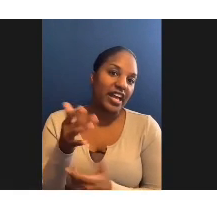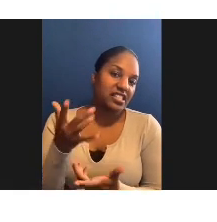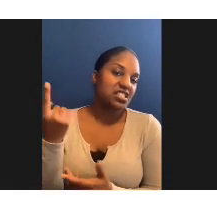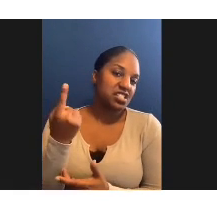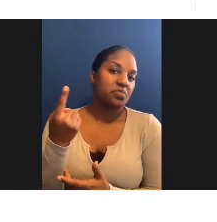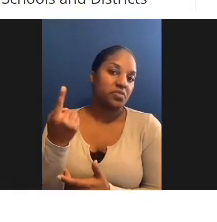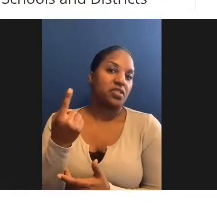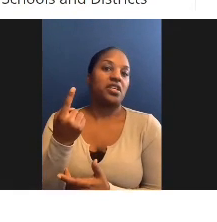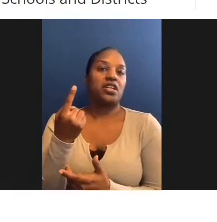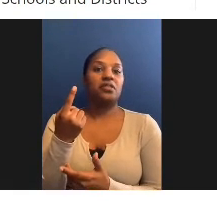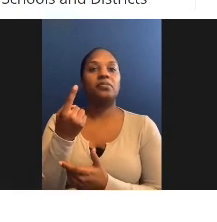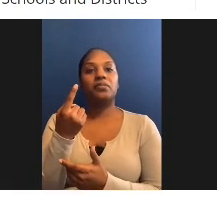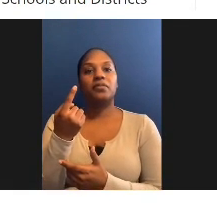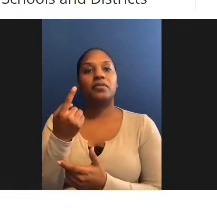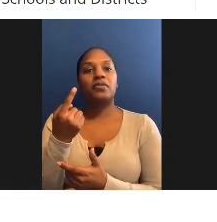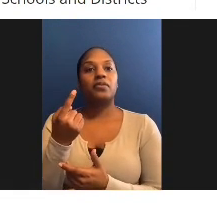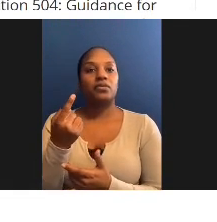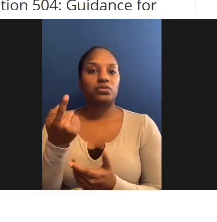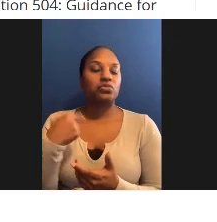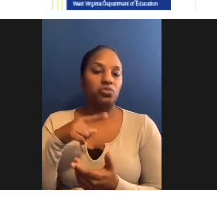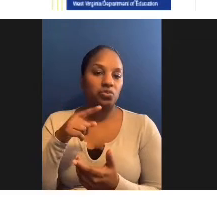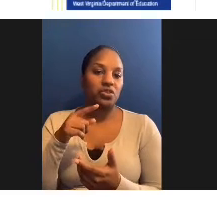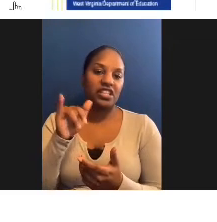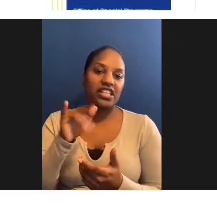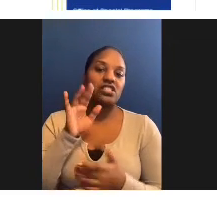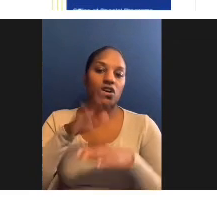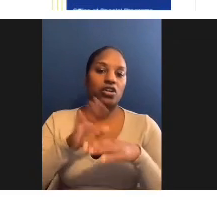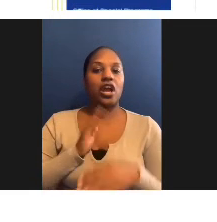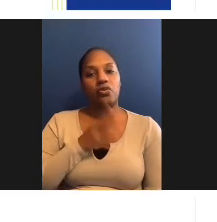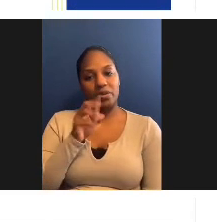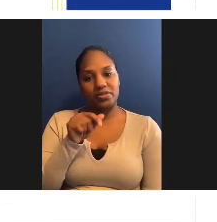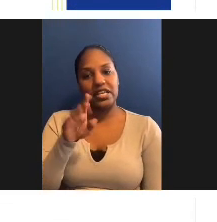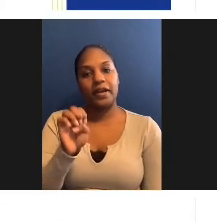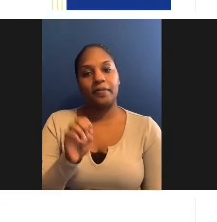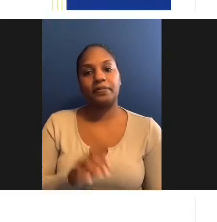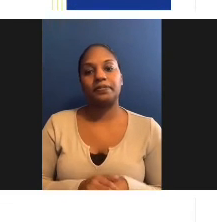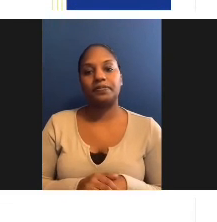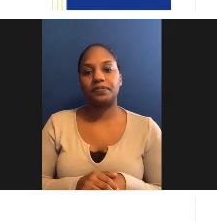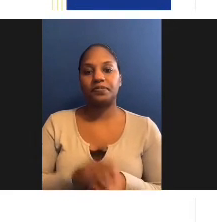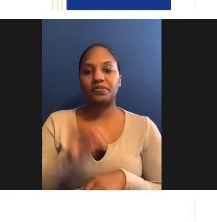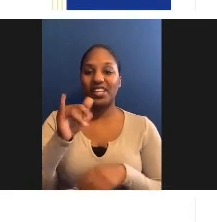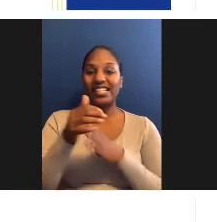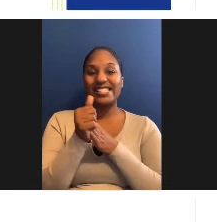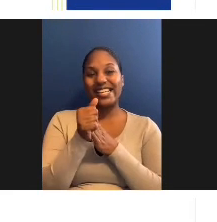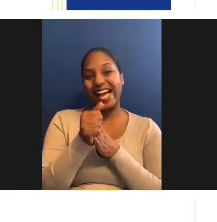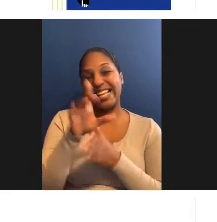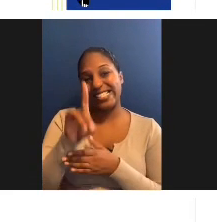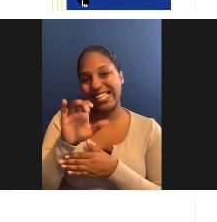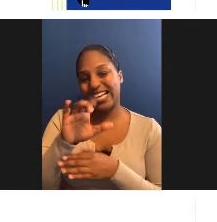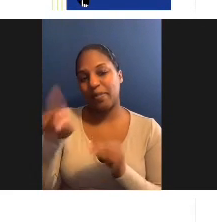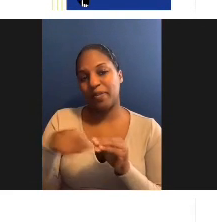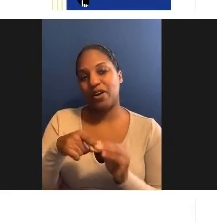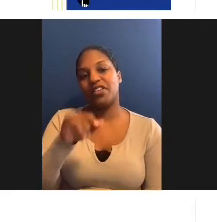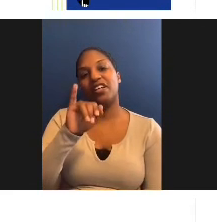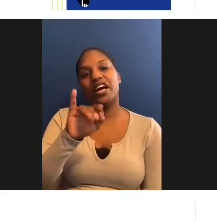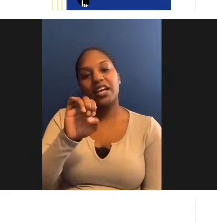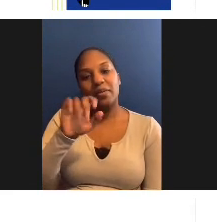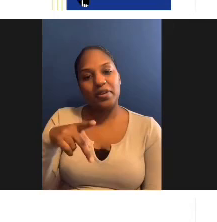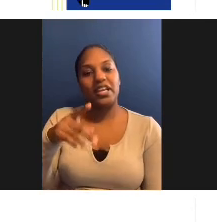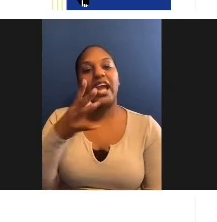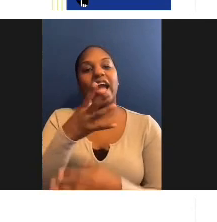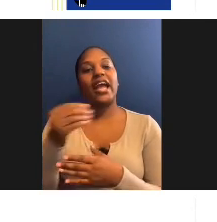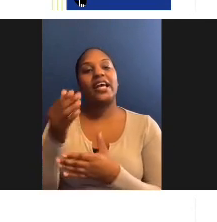else that WIOA did for us. On the right are resources. This is a guidance document about the IEP in Section